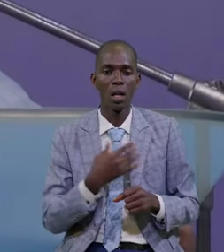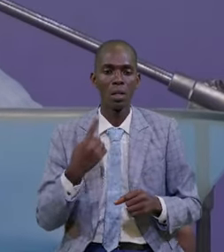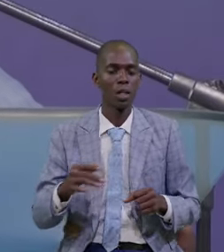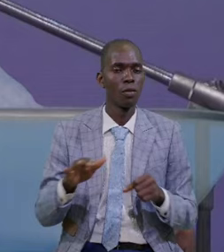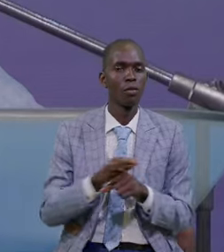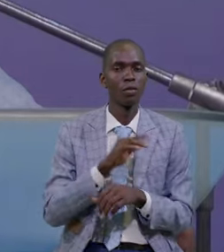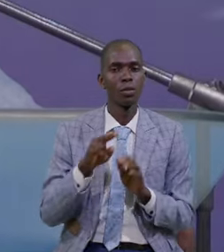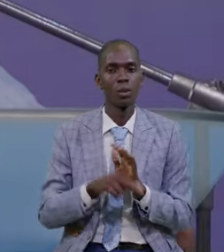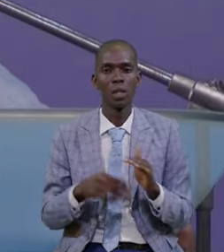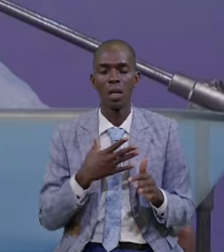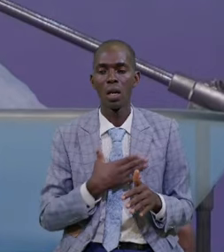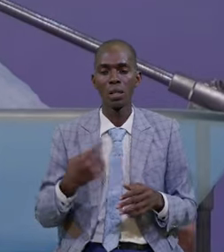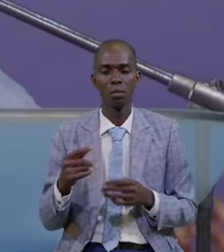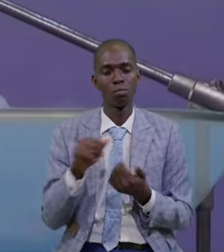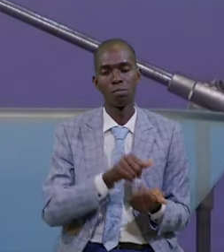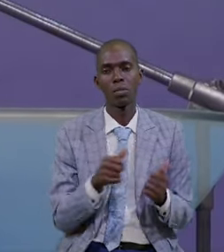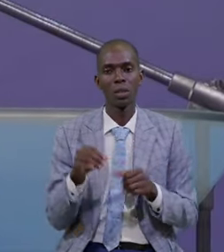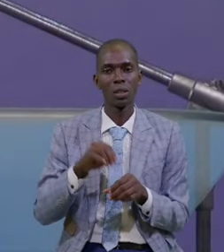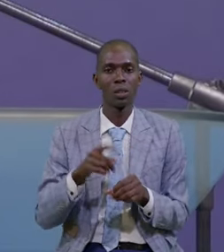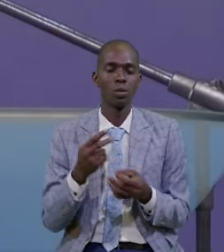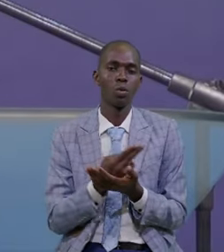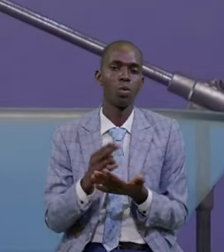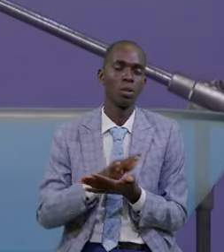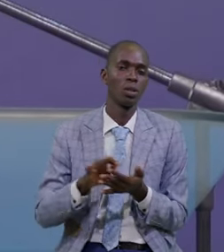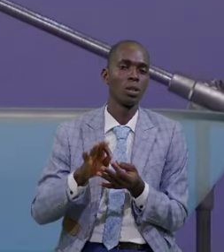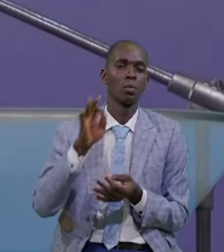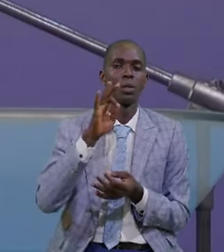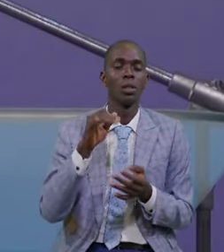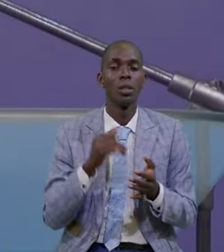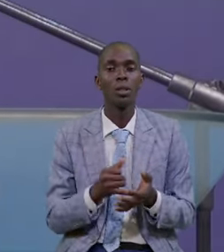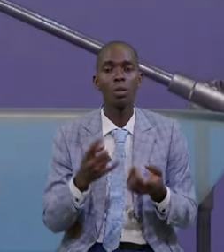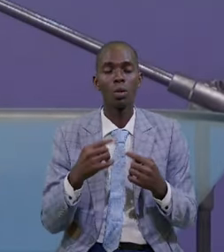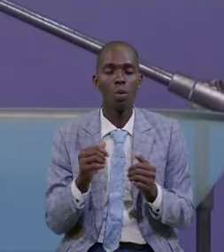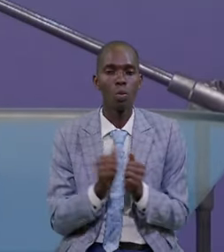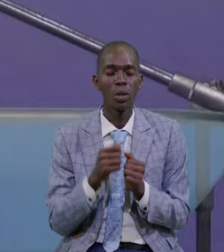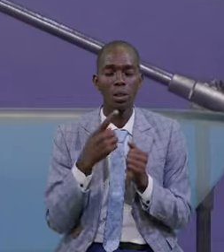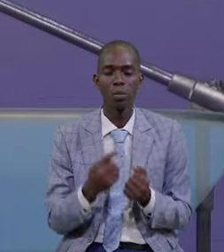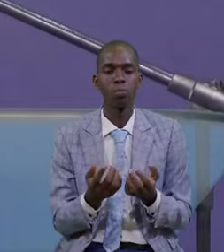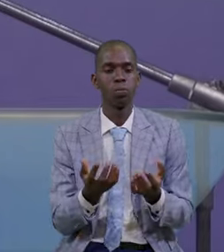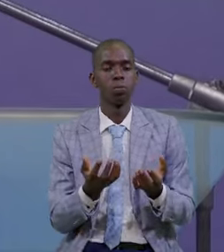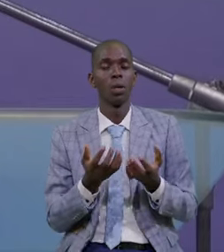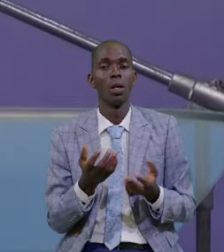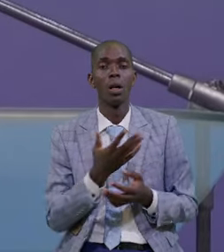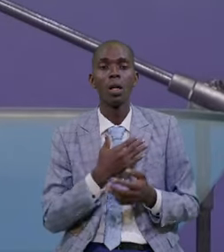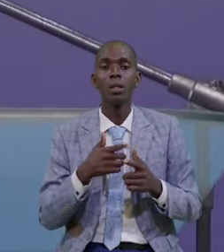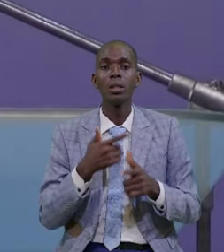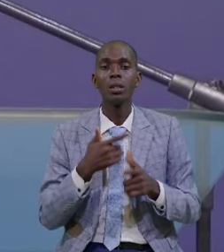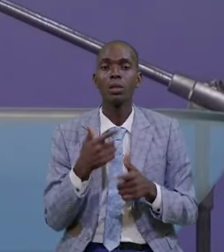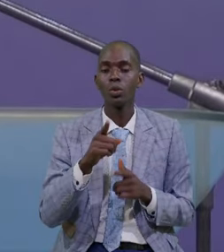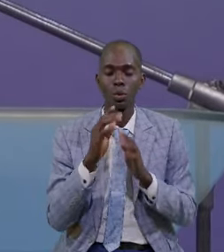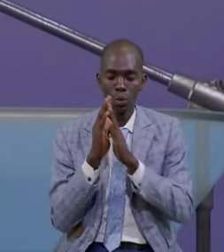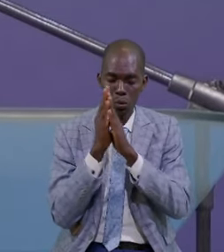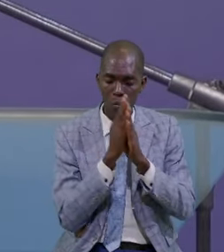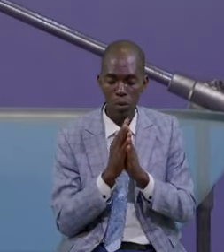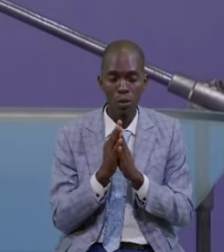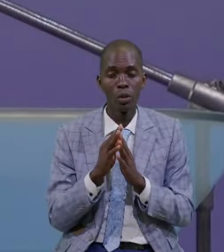and the baptism in the Holy Ghost? It comes with desire. And then you pray for